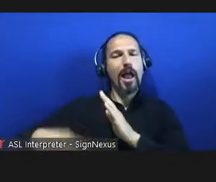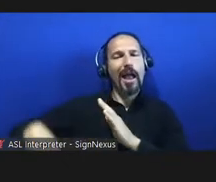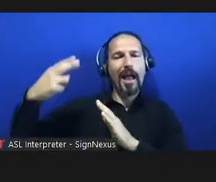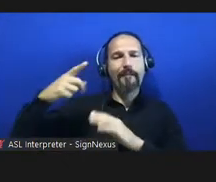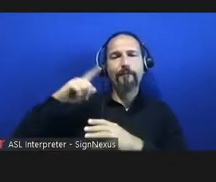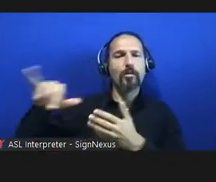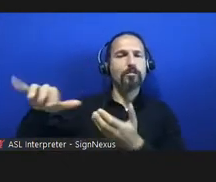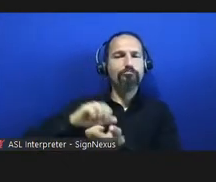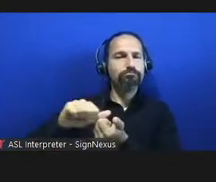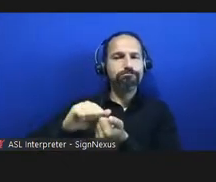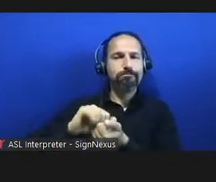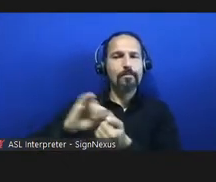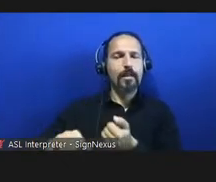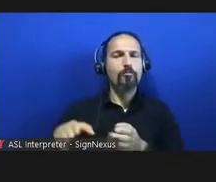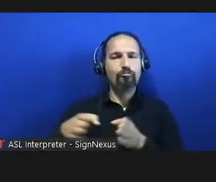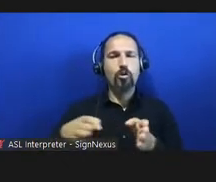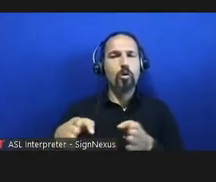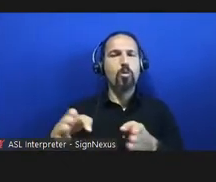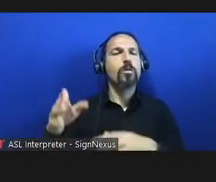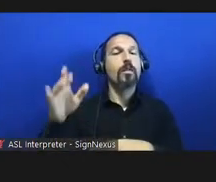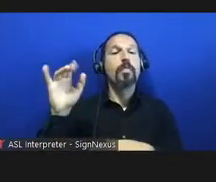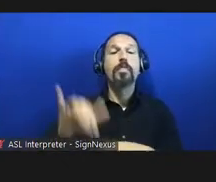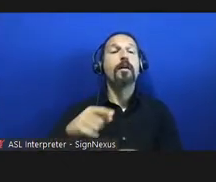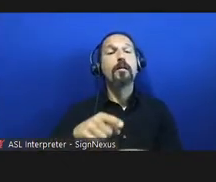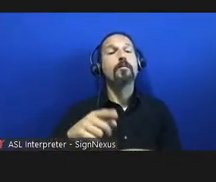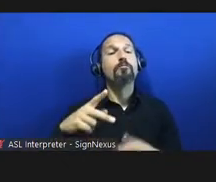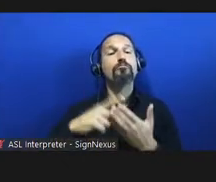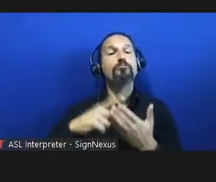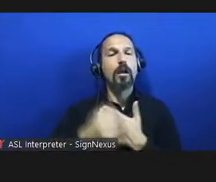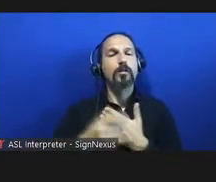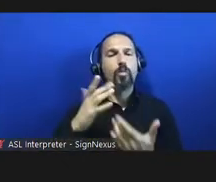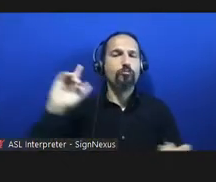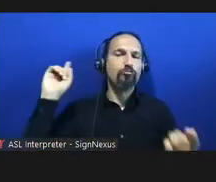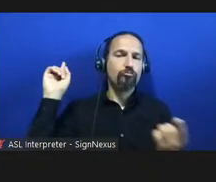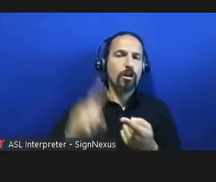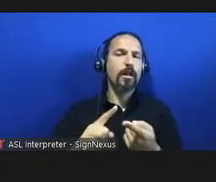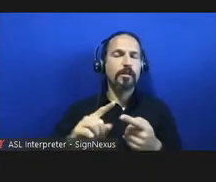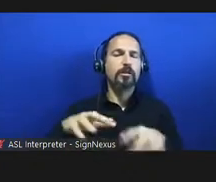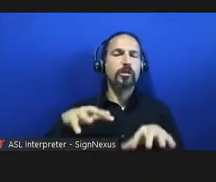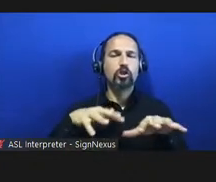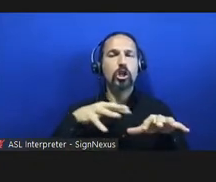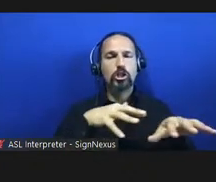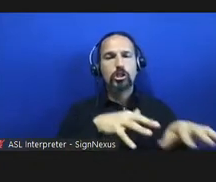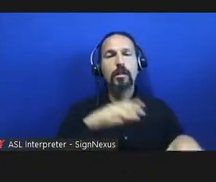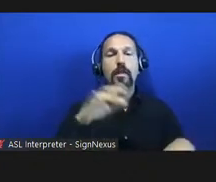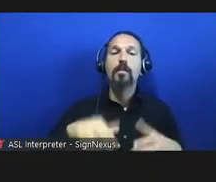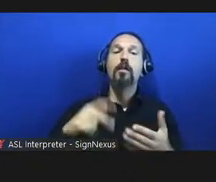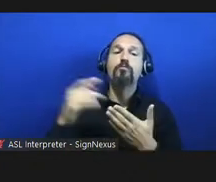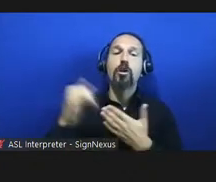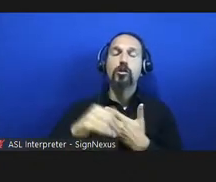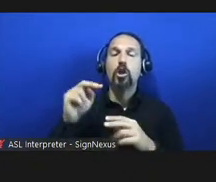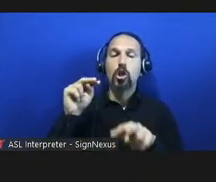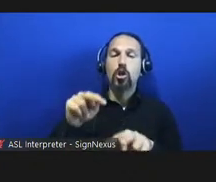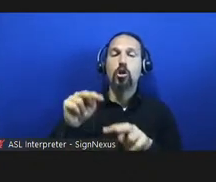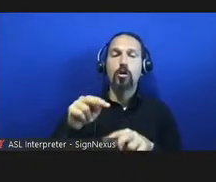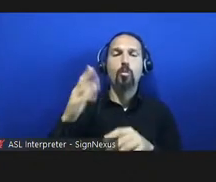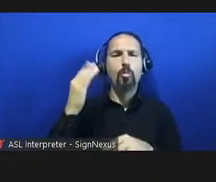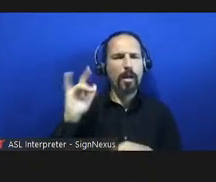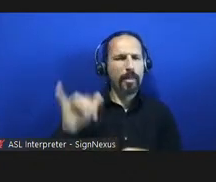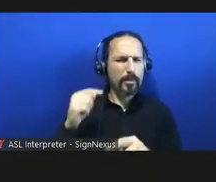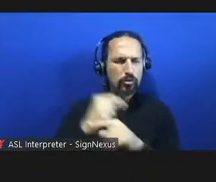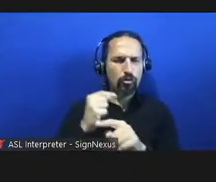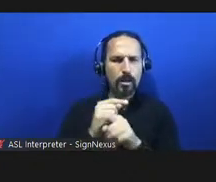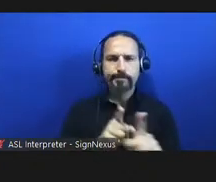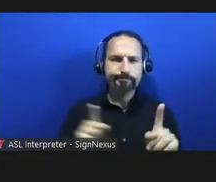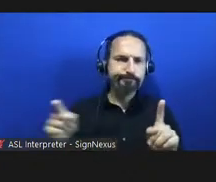the wear and tear on the roadway the purpose of this project is to reduce congestion the project team looked closer at why trucks were